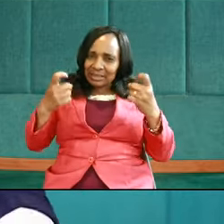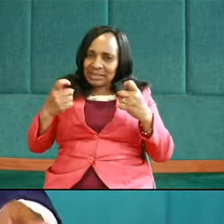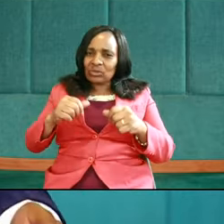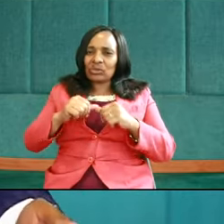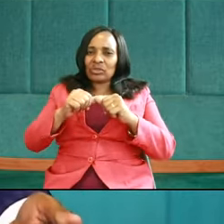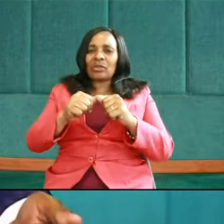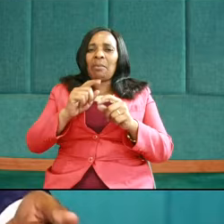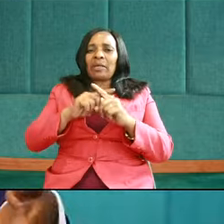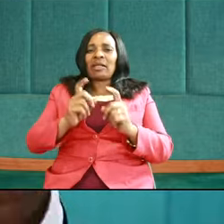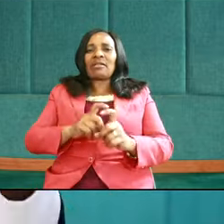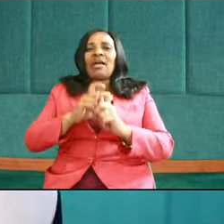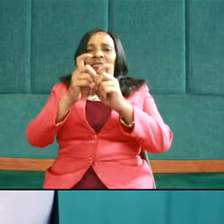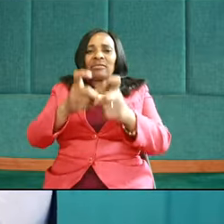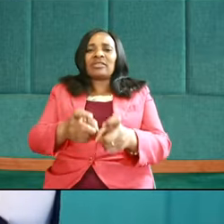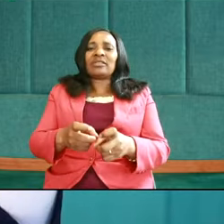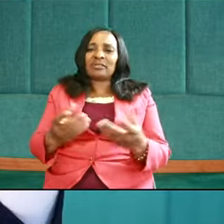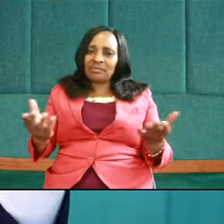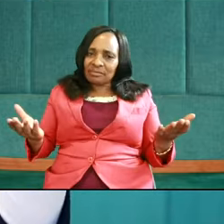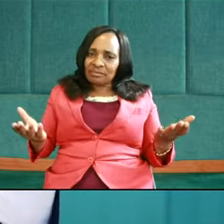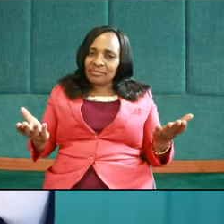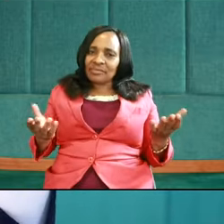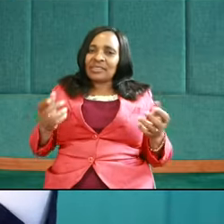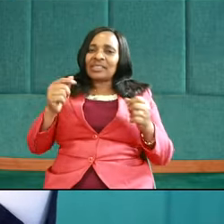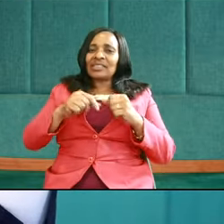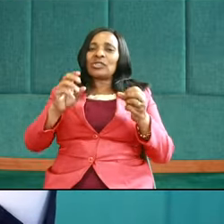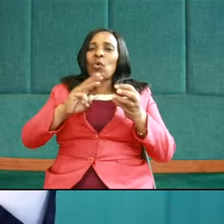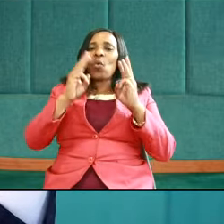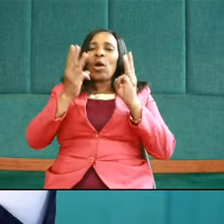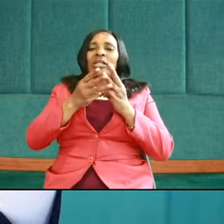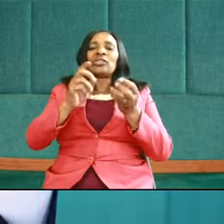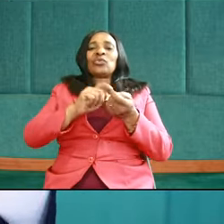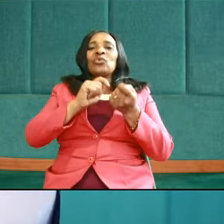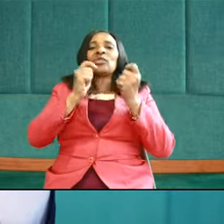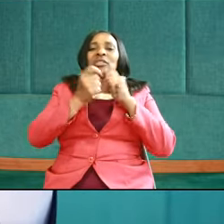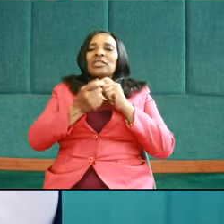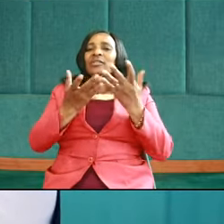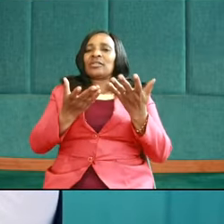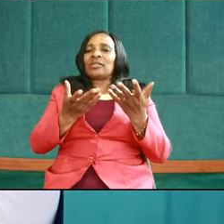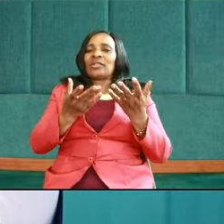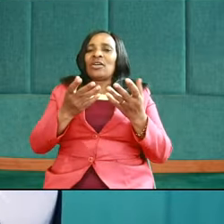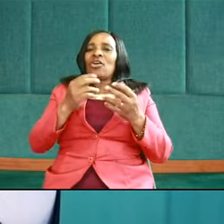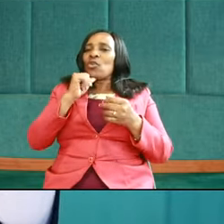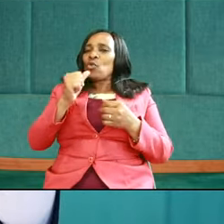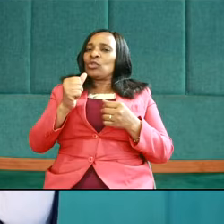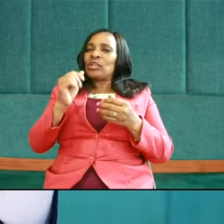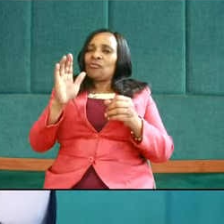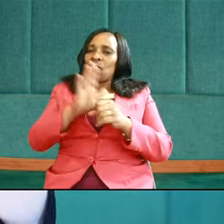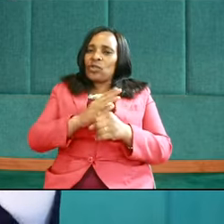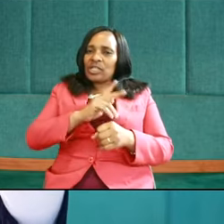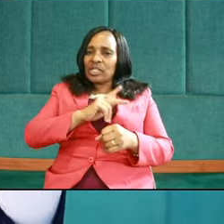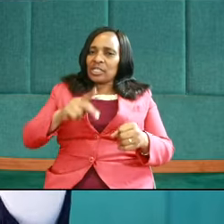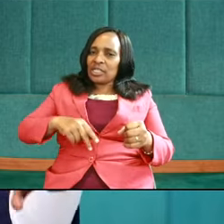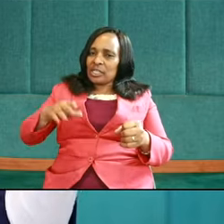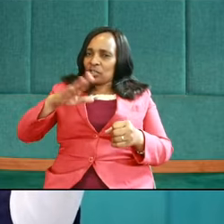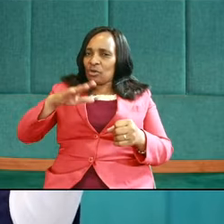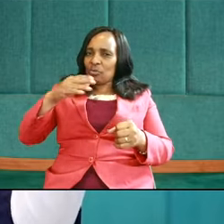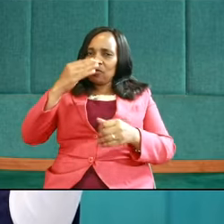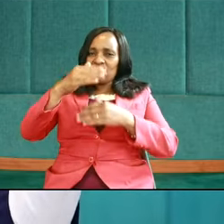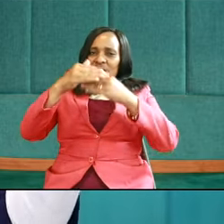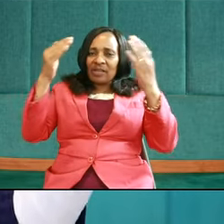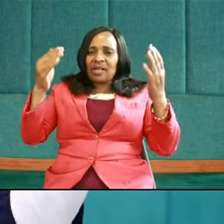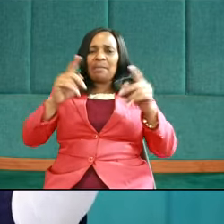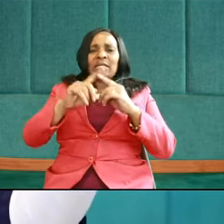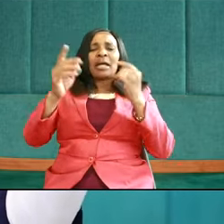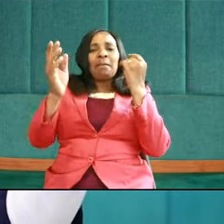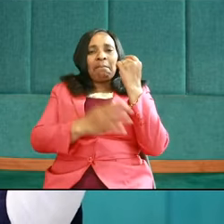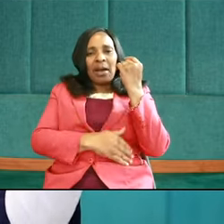they're rewarded, actually, because this world is twisted. It's not fully the kingdom of heaven. But there are bad